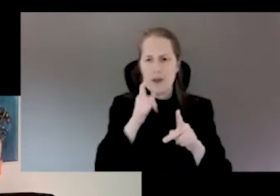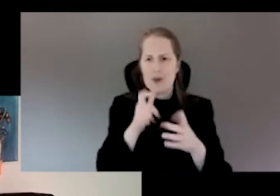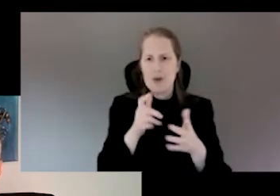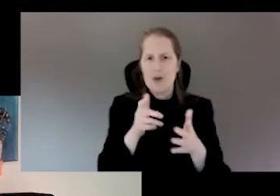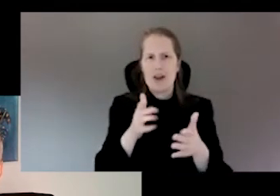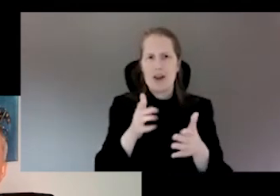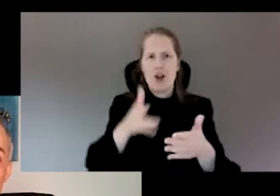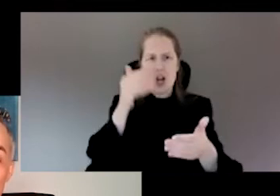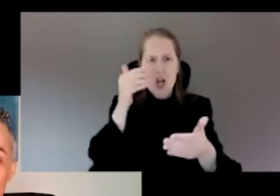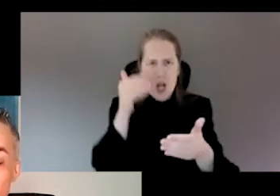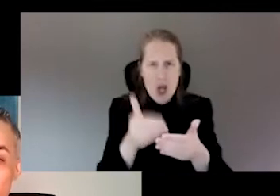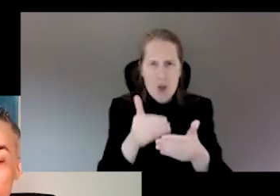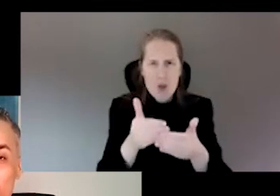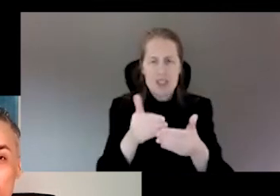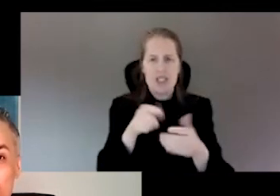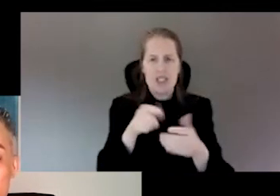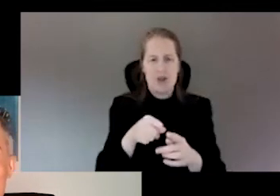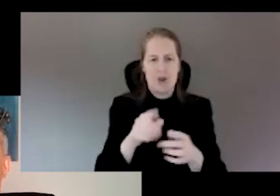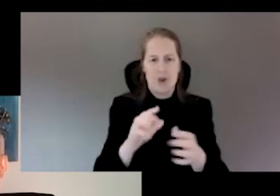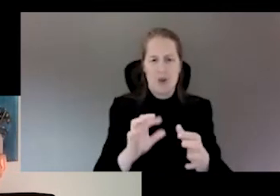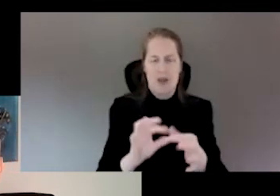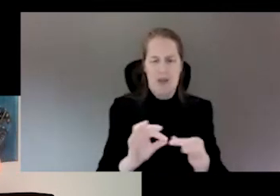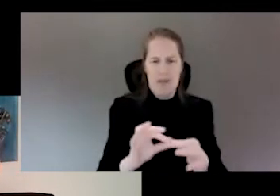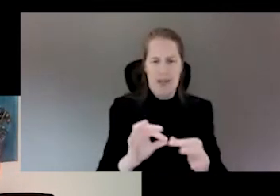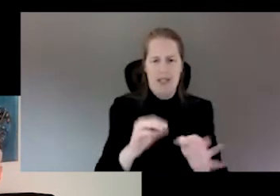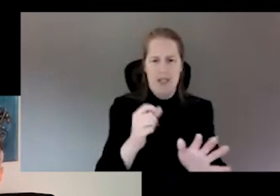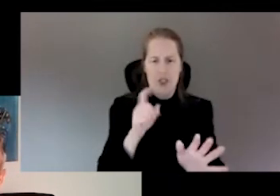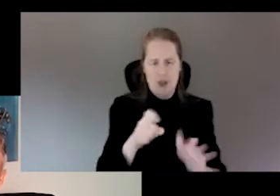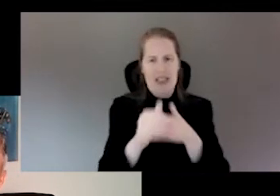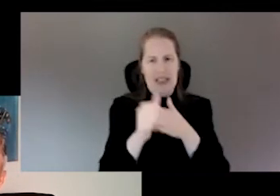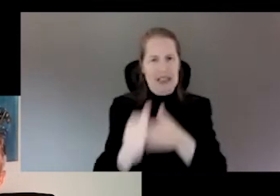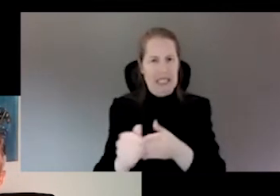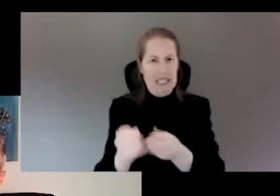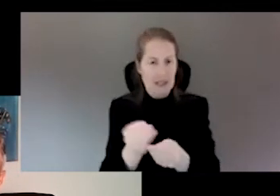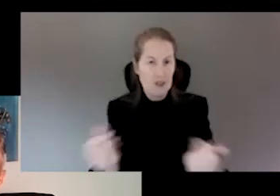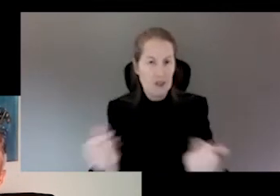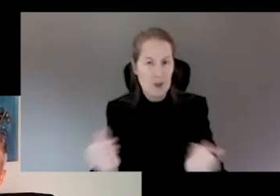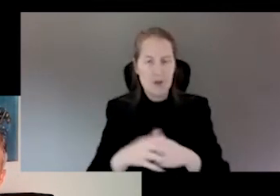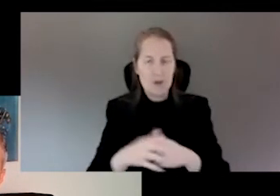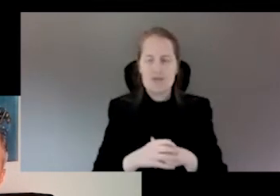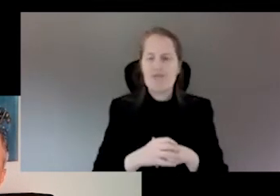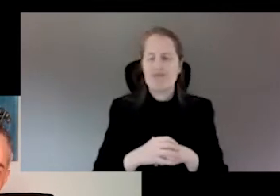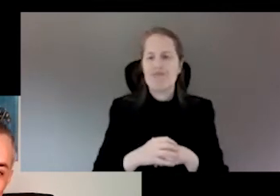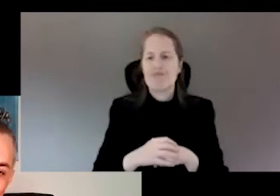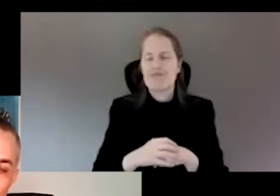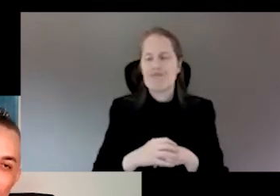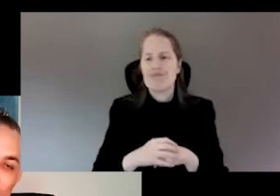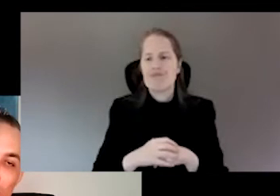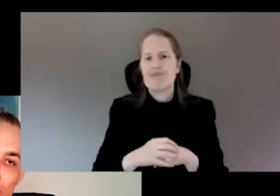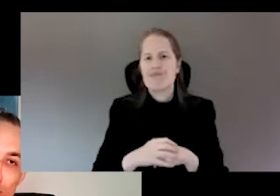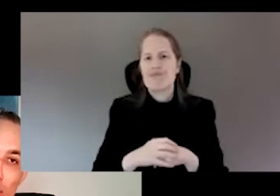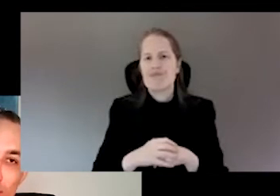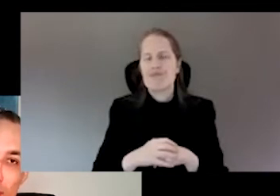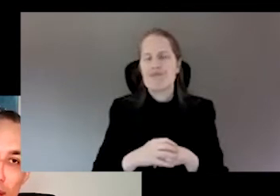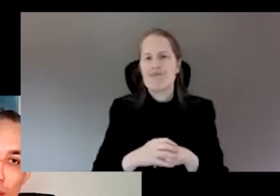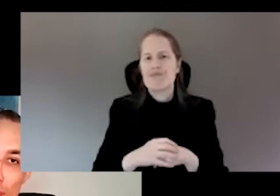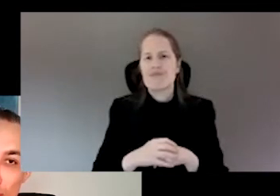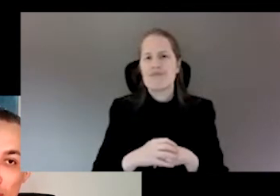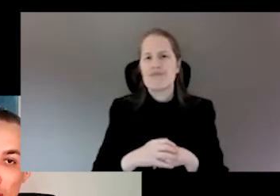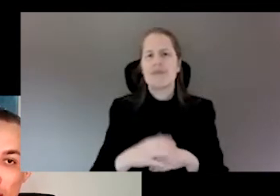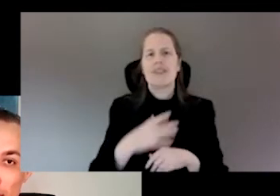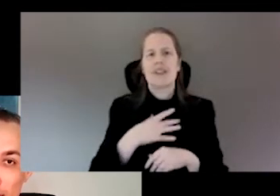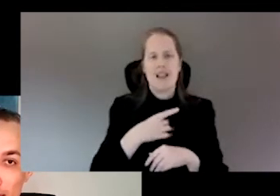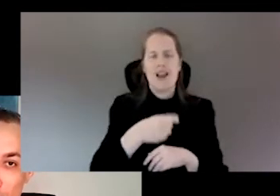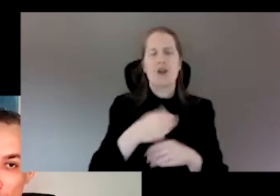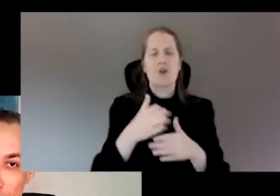be the ones leading the solutions. And I like the fact that you talked about some of the things you have done